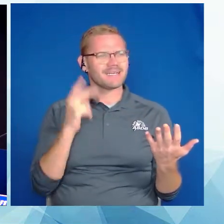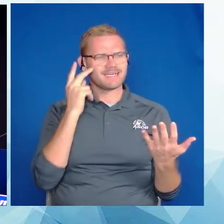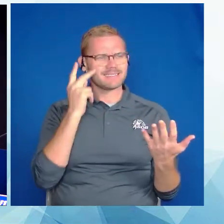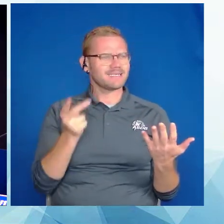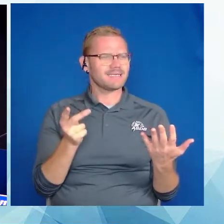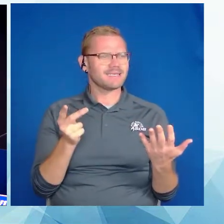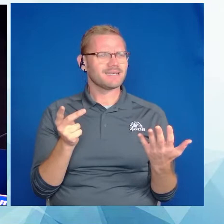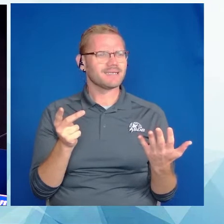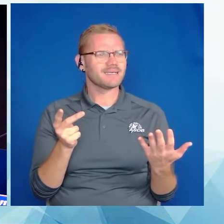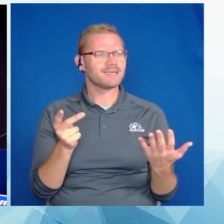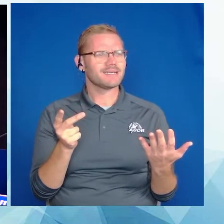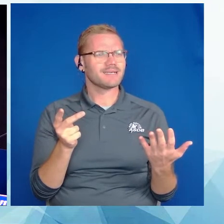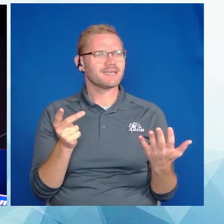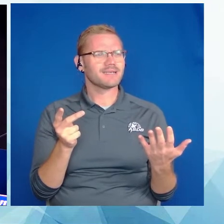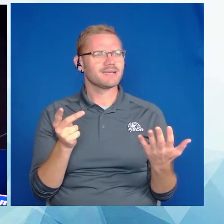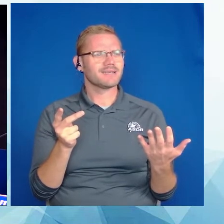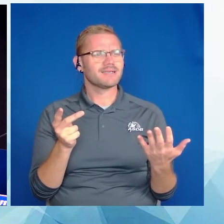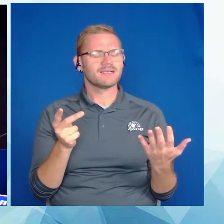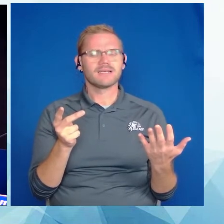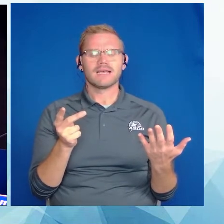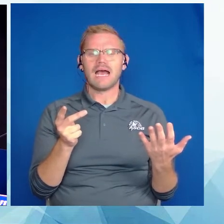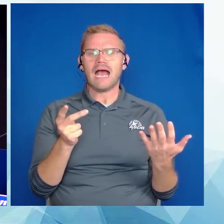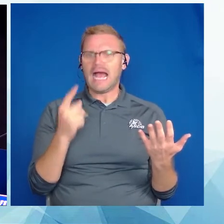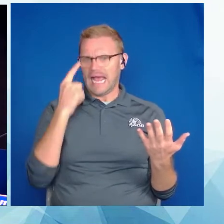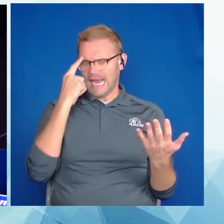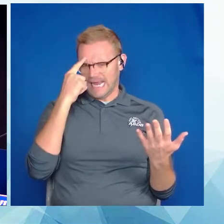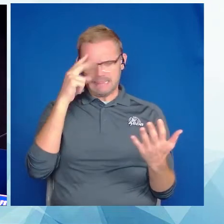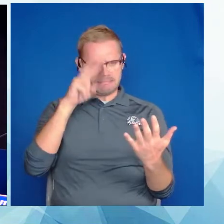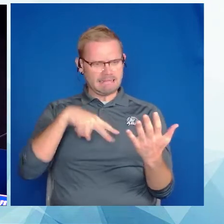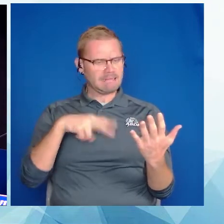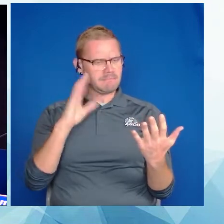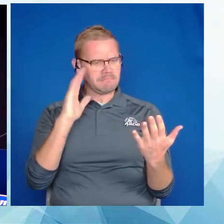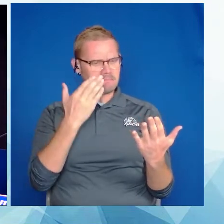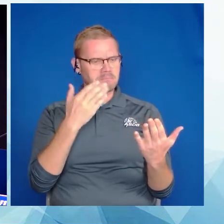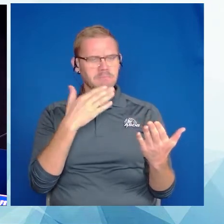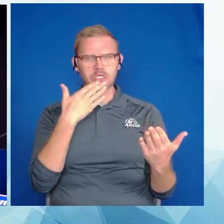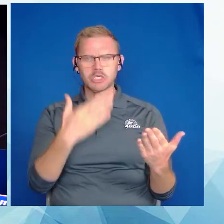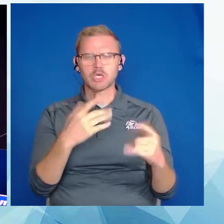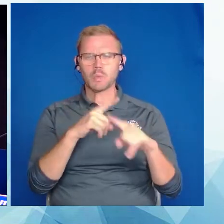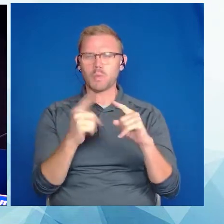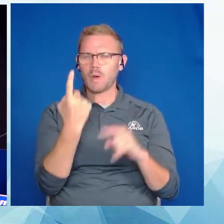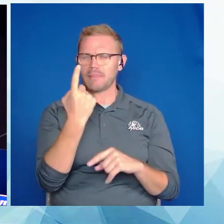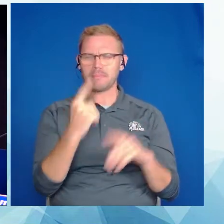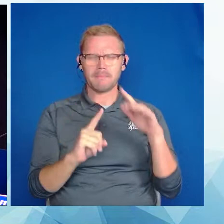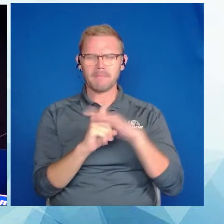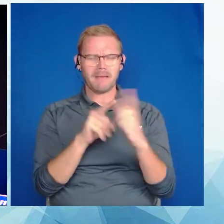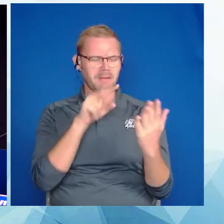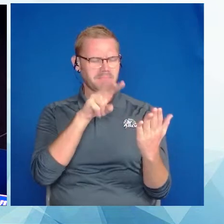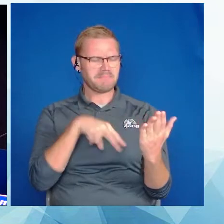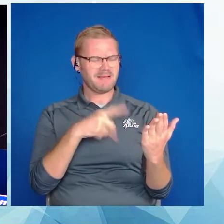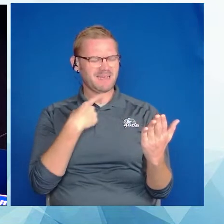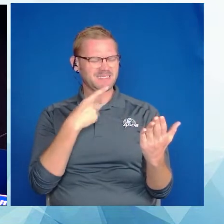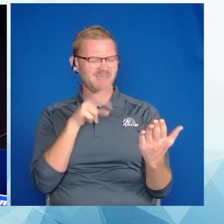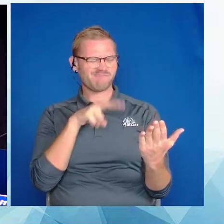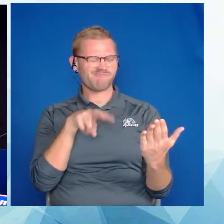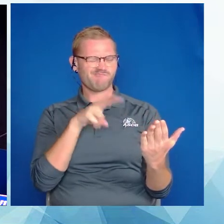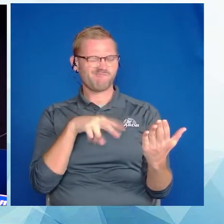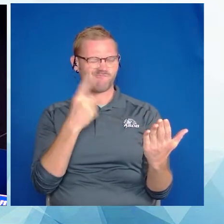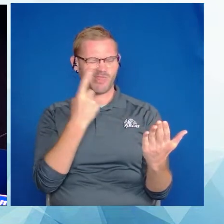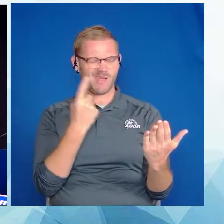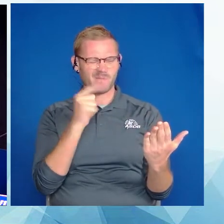Let's see. I thought everything looked good, but there was one thing that gave me a little bit of pause. I